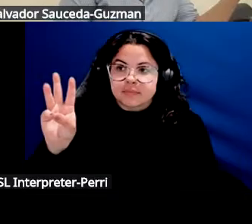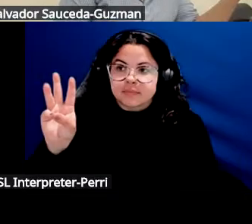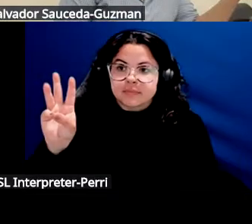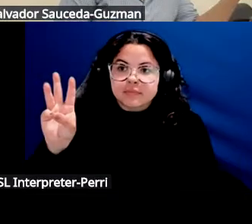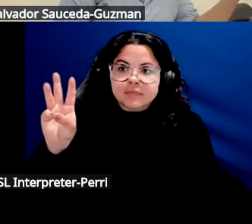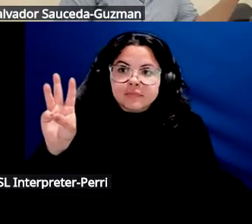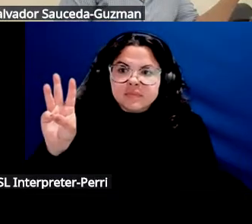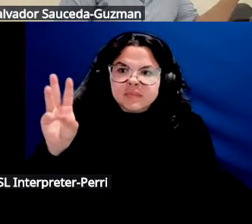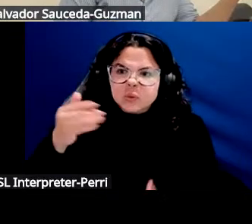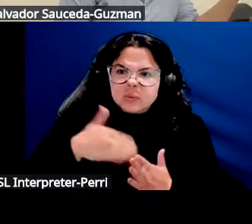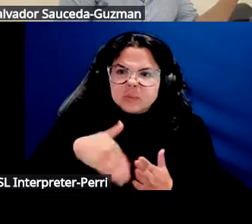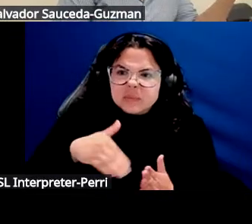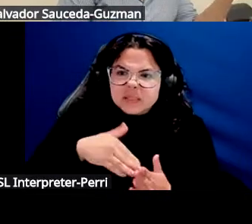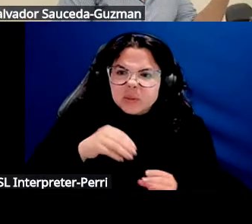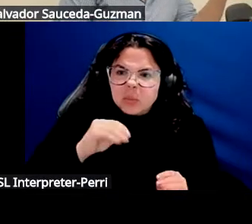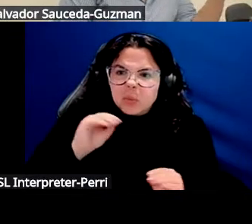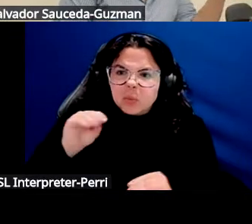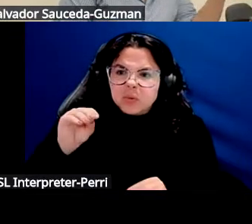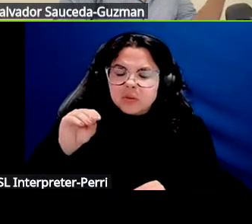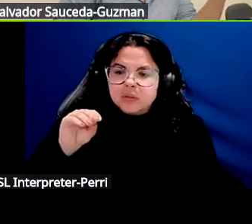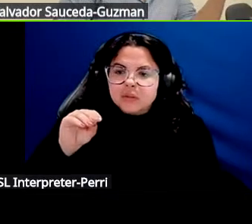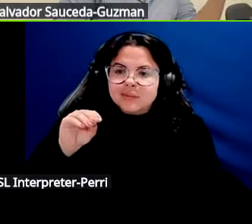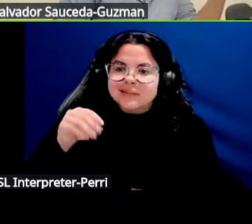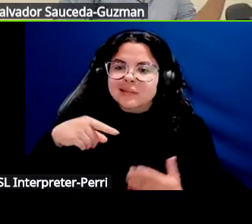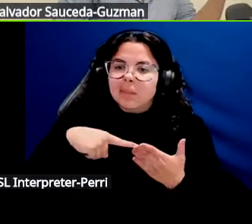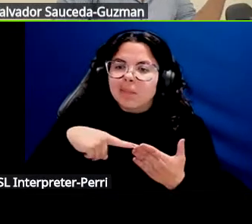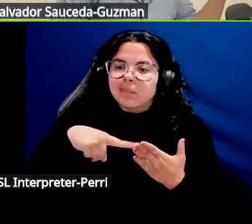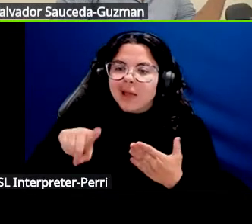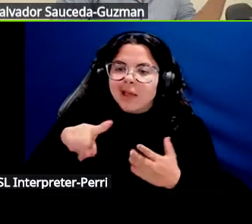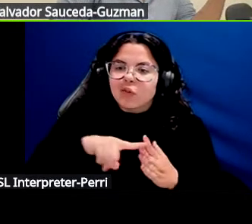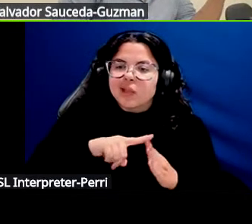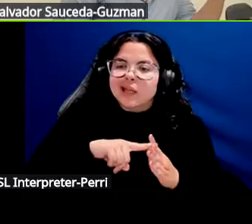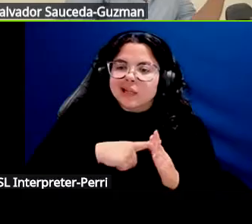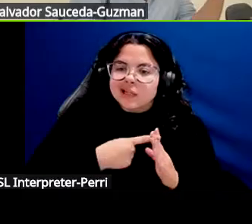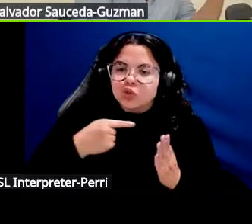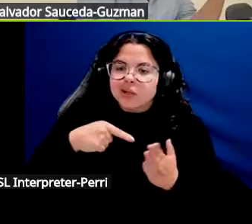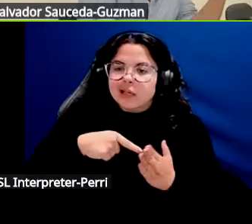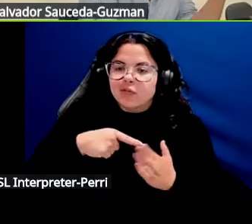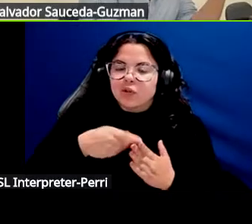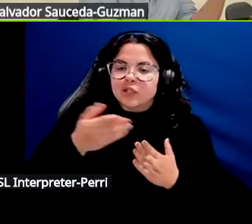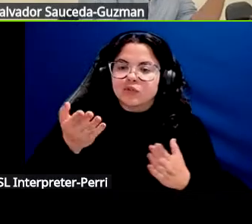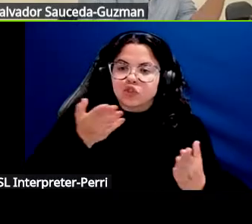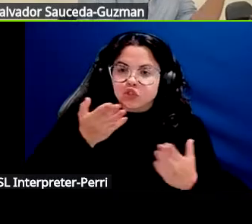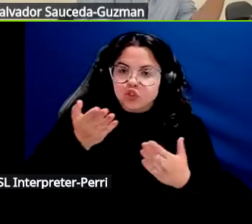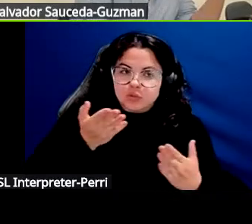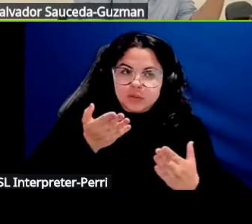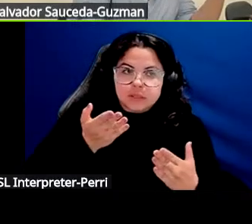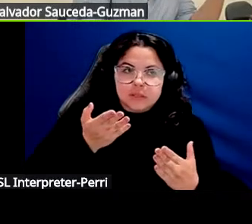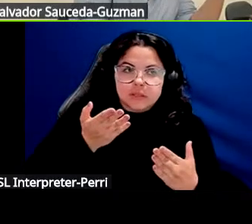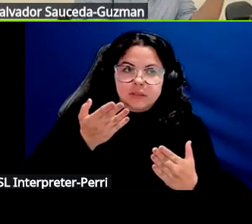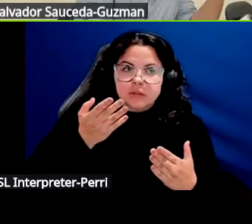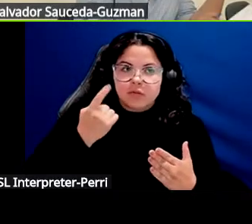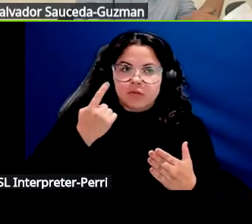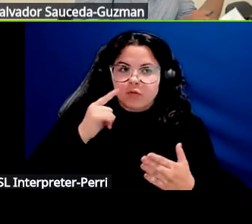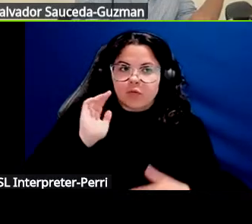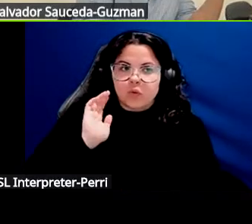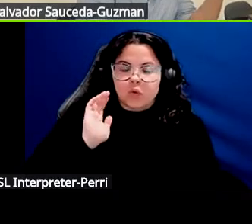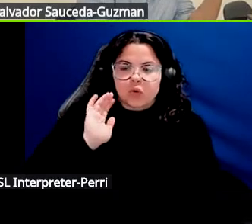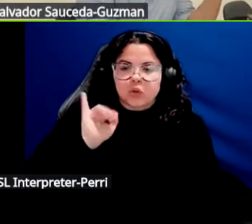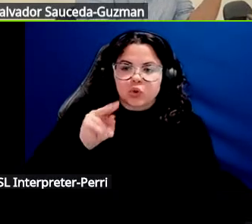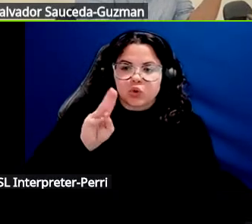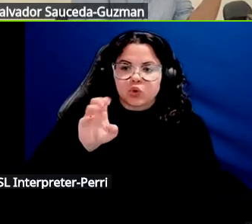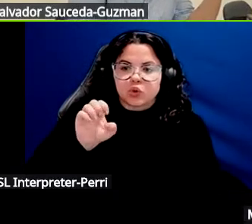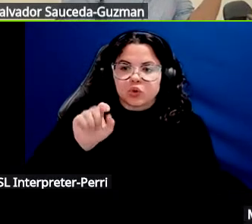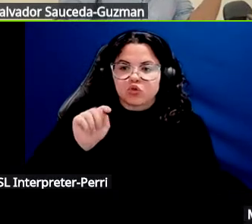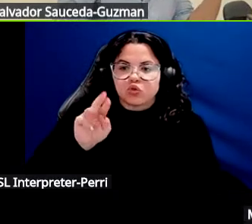Can you repeat the motion real quick? Motion is to pay for the initial invoice for service rendered for our June